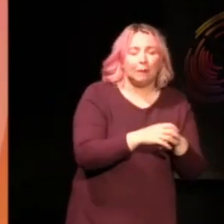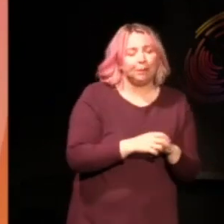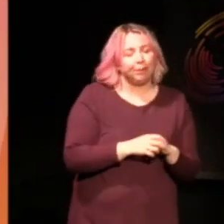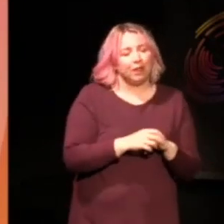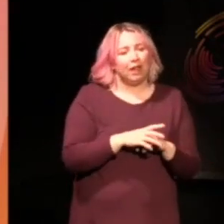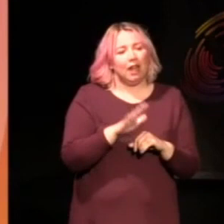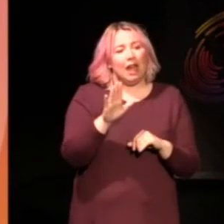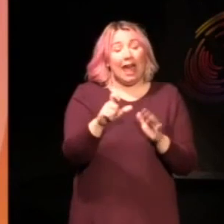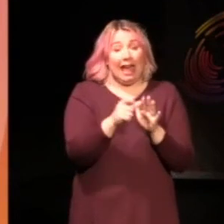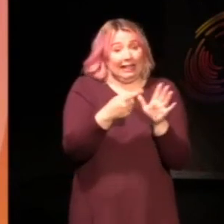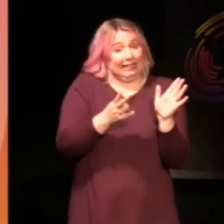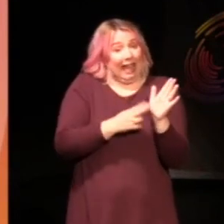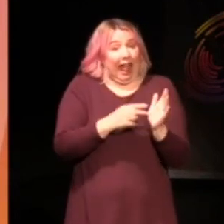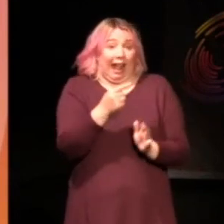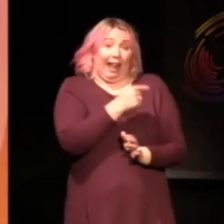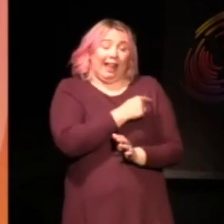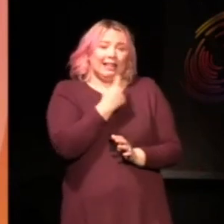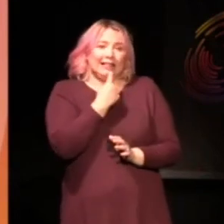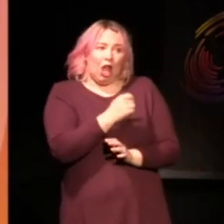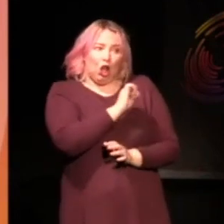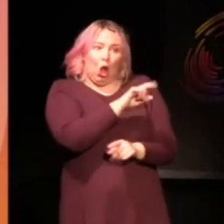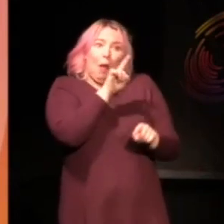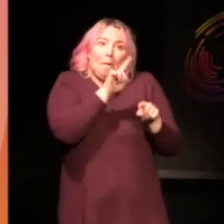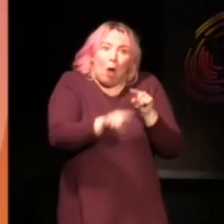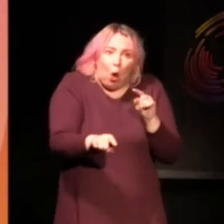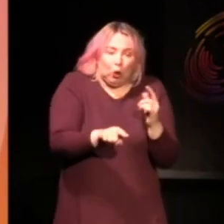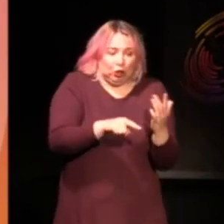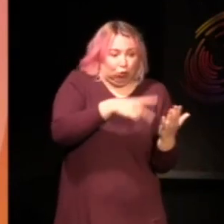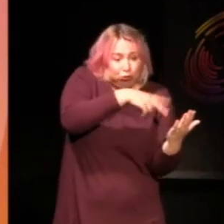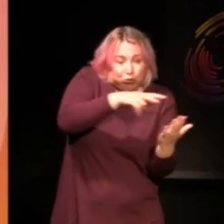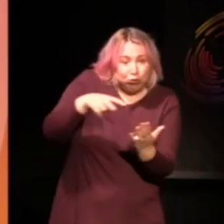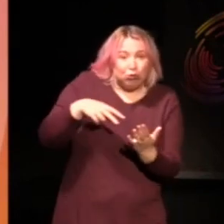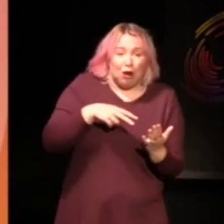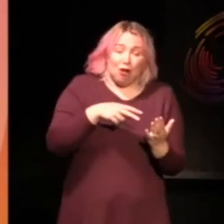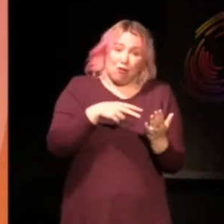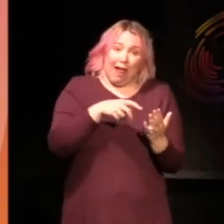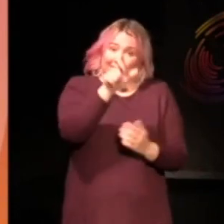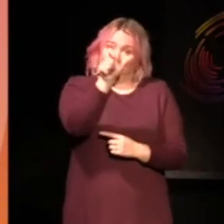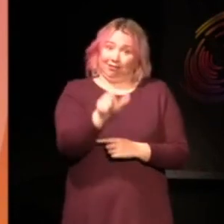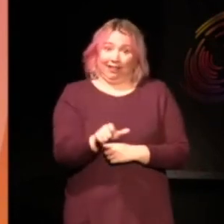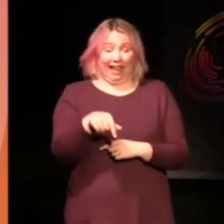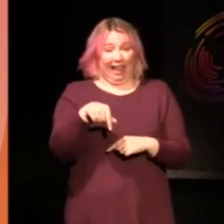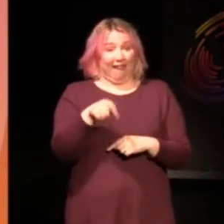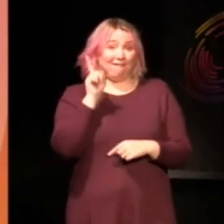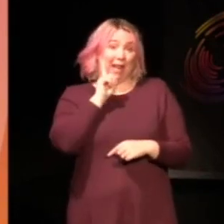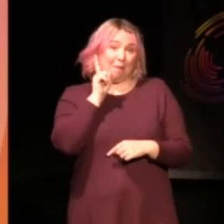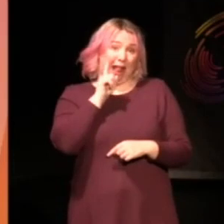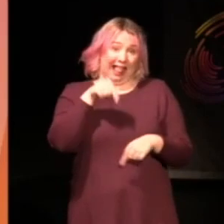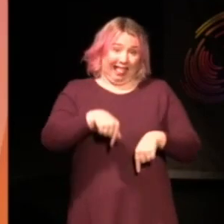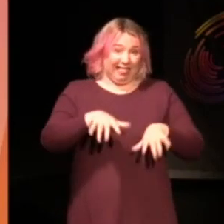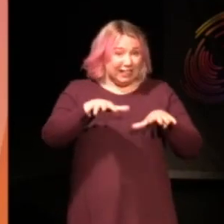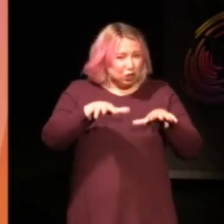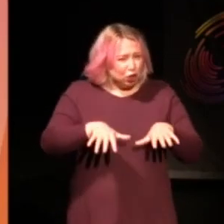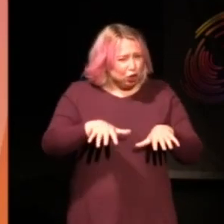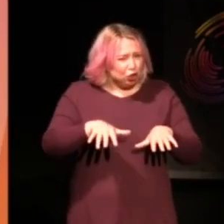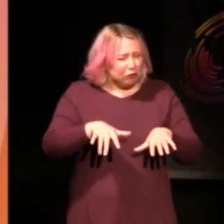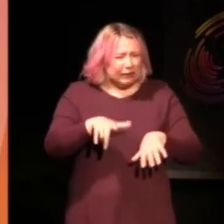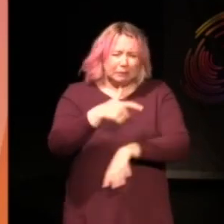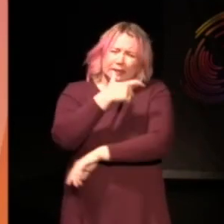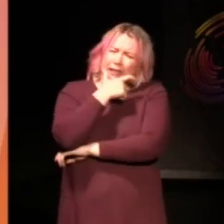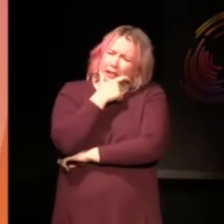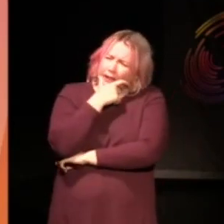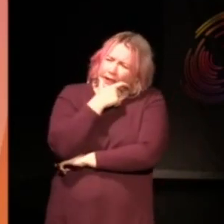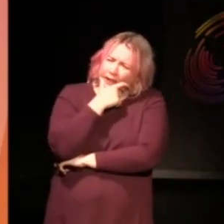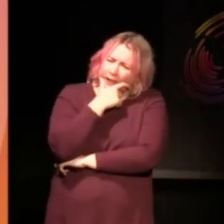struck when Dan said, you're the most read novelist in this country, female novelist in this country, because I was thinking, God, and you're an